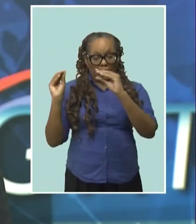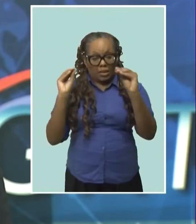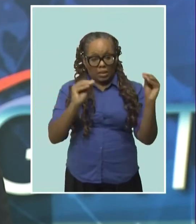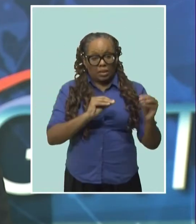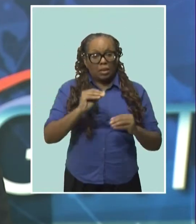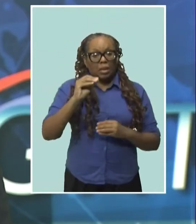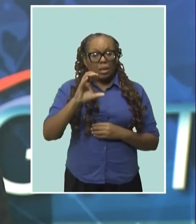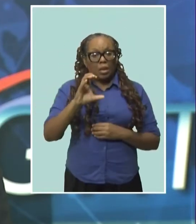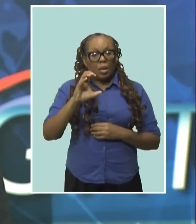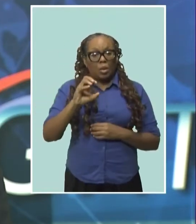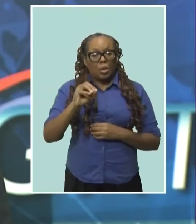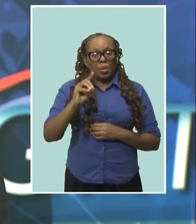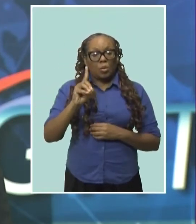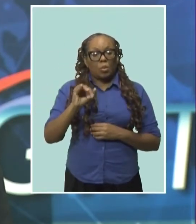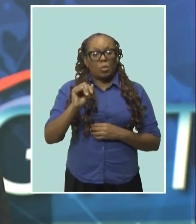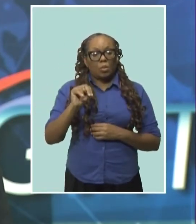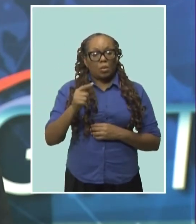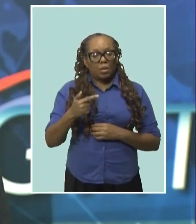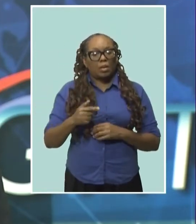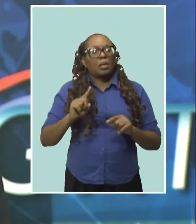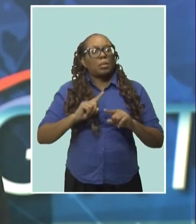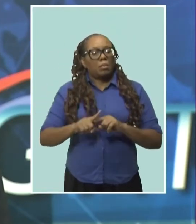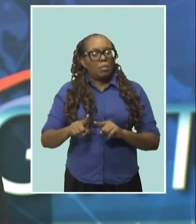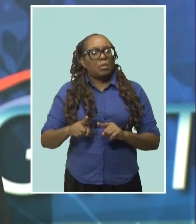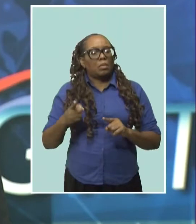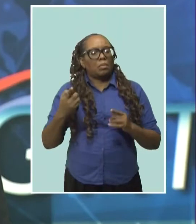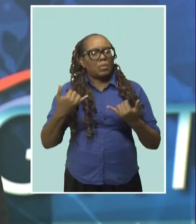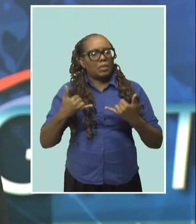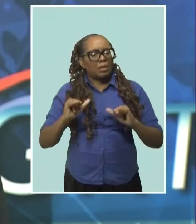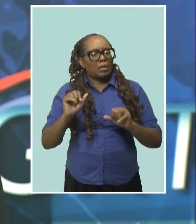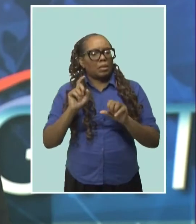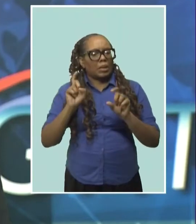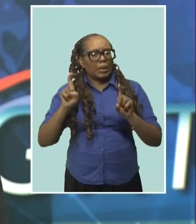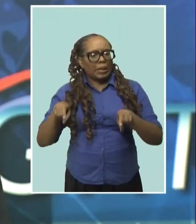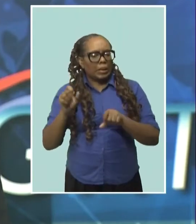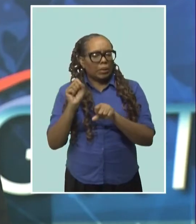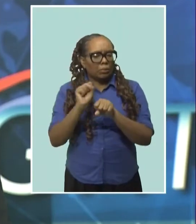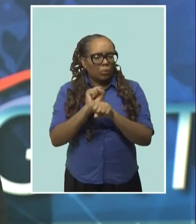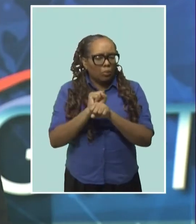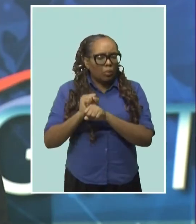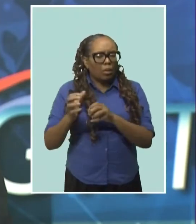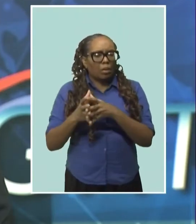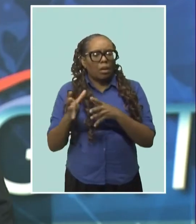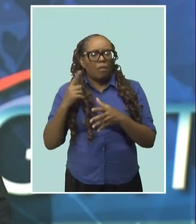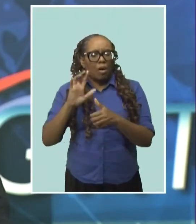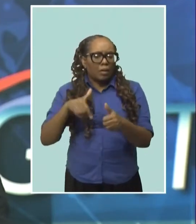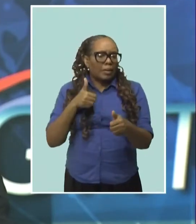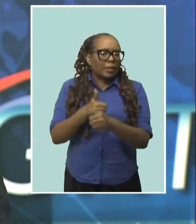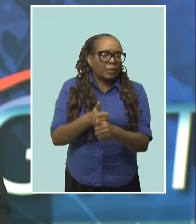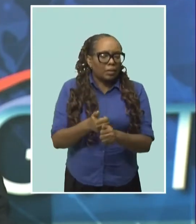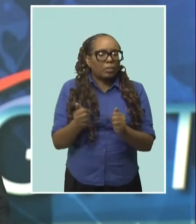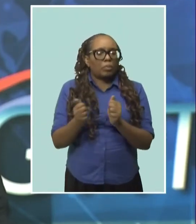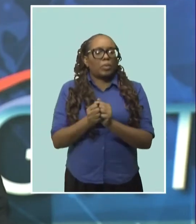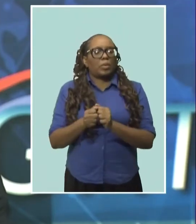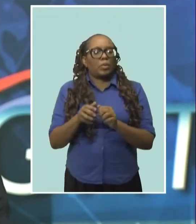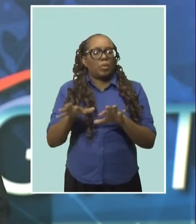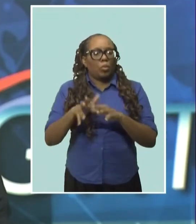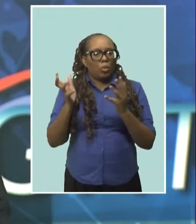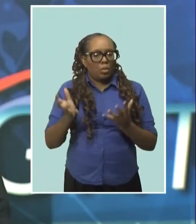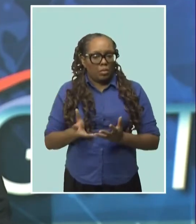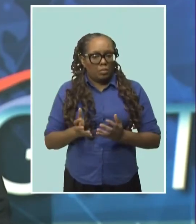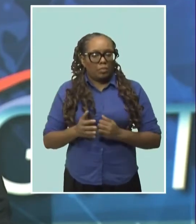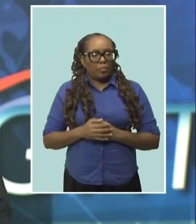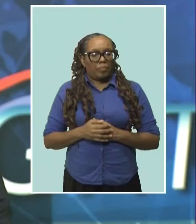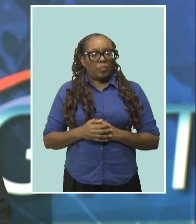to catch up with international countries. It's the view of St. James Central MP Kerry Simmons. He was speaking at a joint BLP